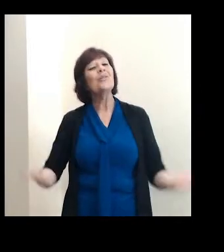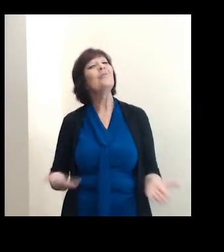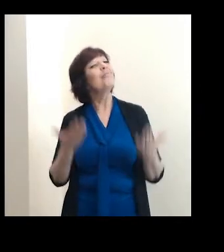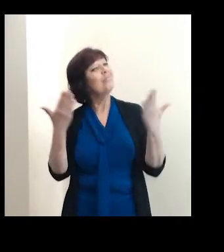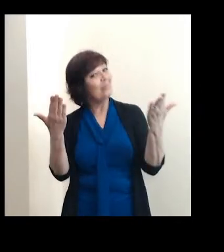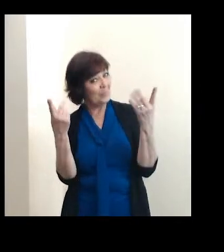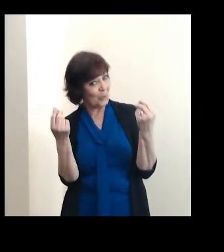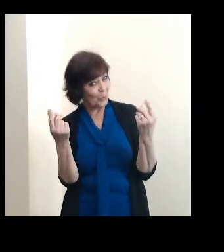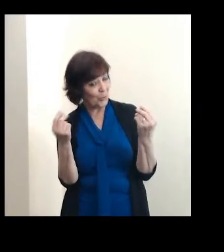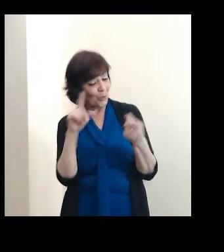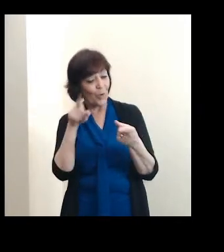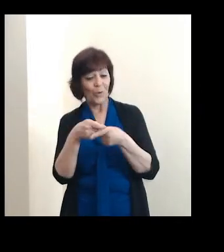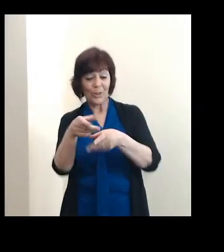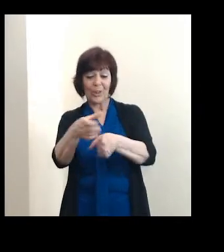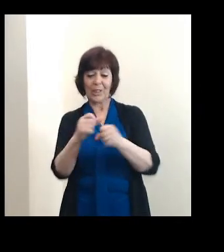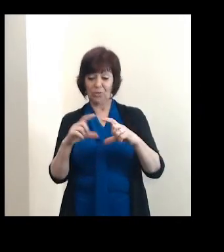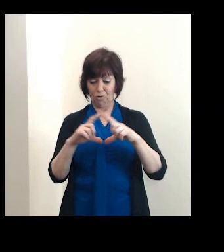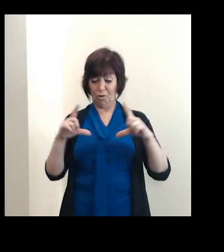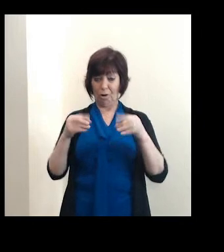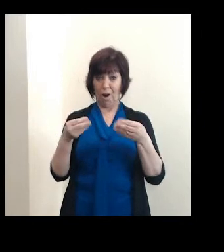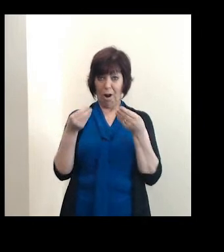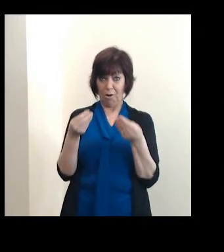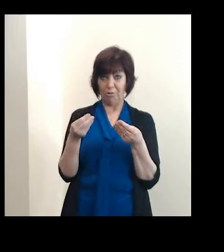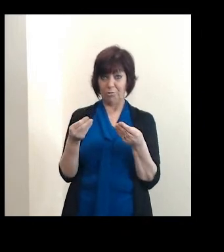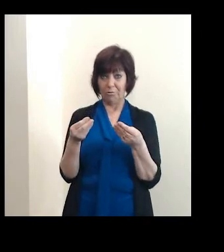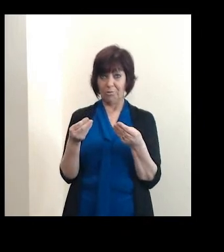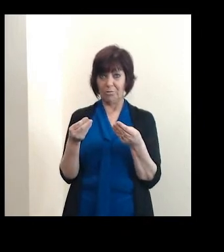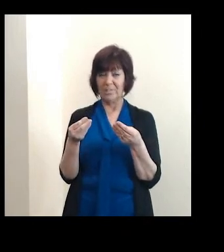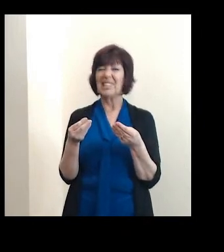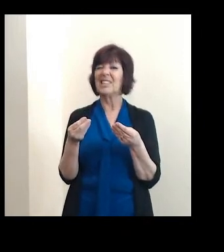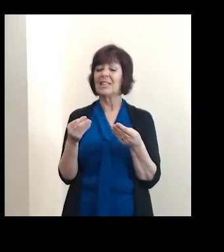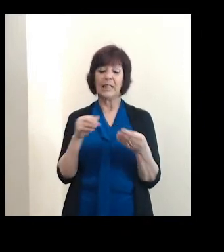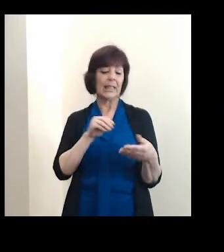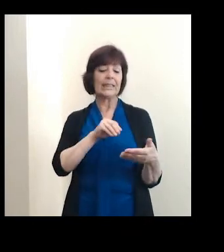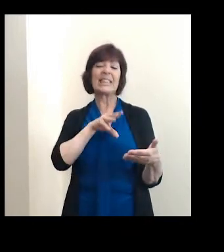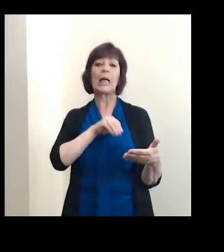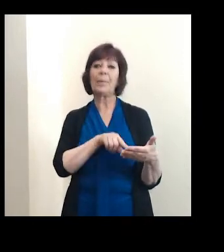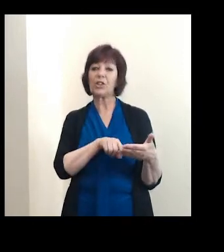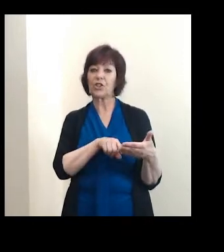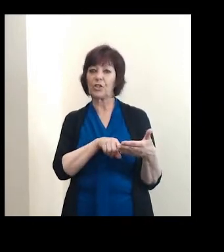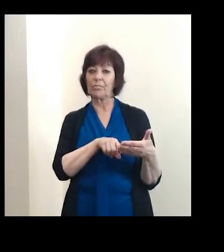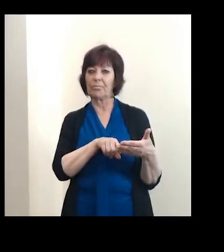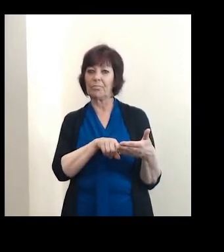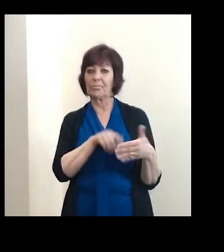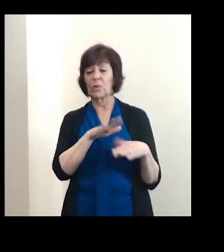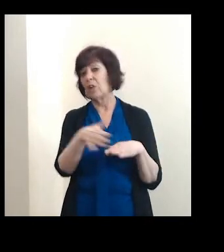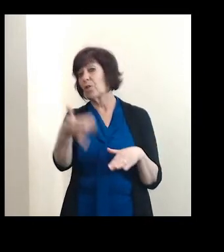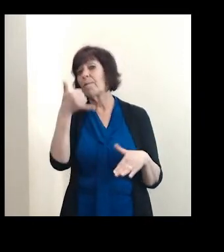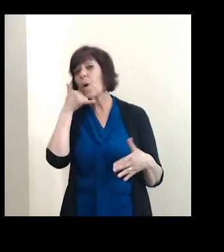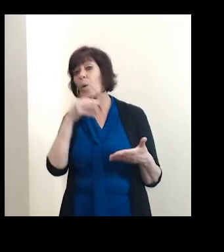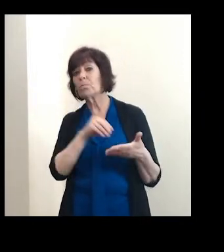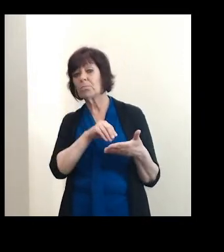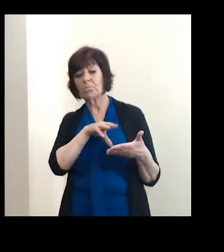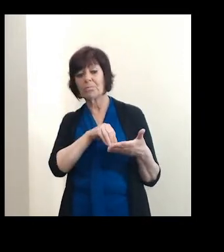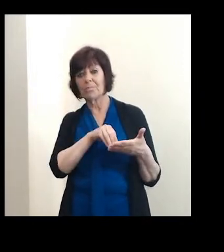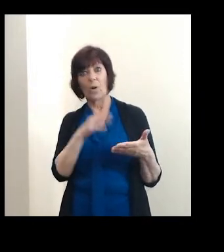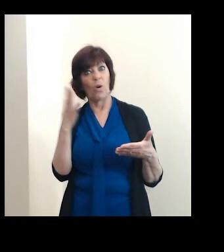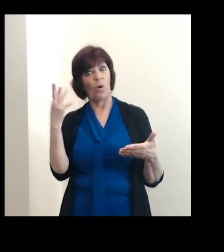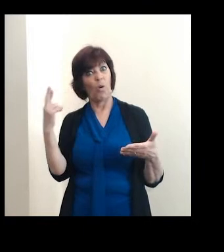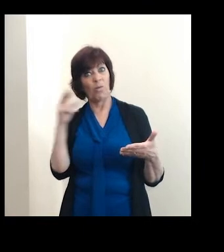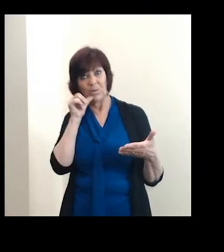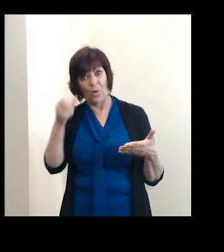is when people do get their vaccine card in the clinic, we recommend you take a picture of it so it'll be on your phone and hopefully you won't lose